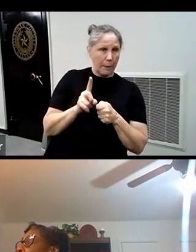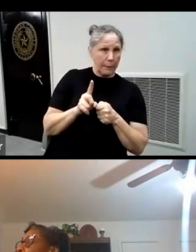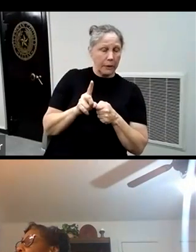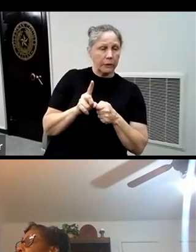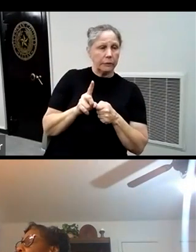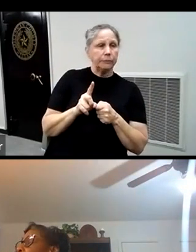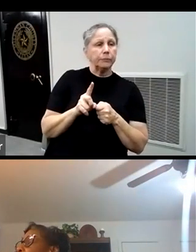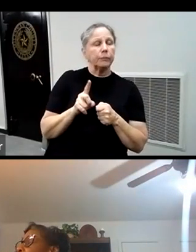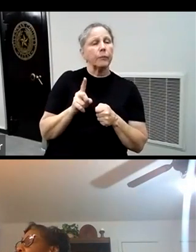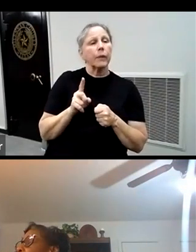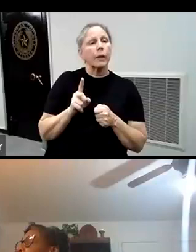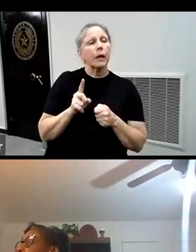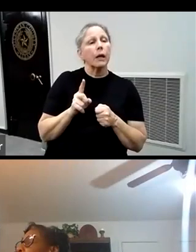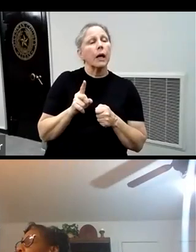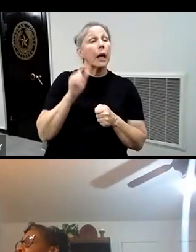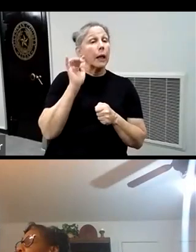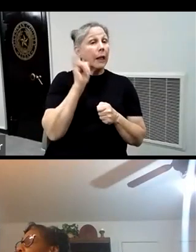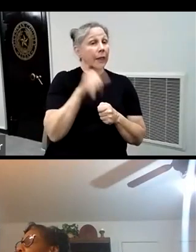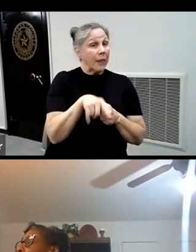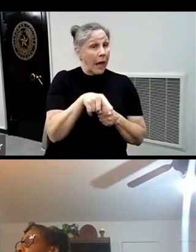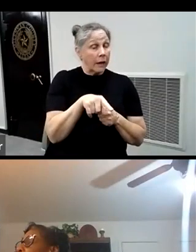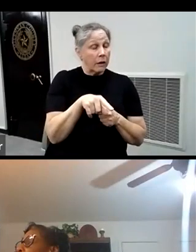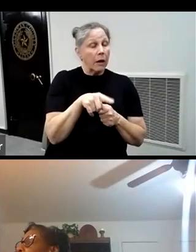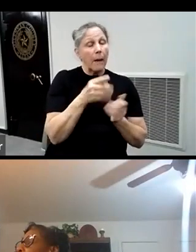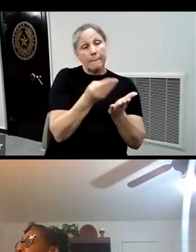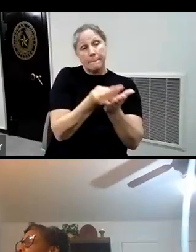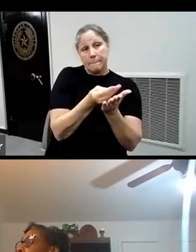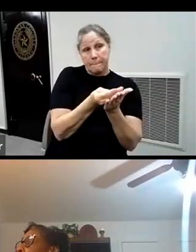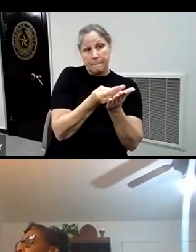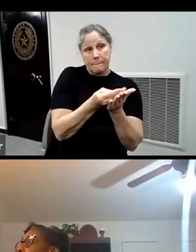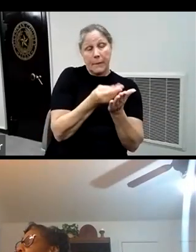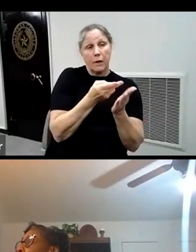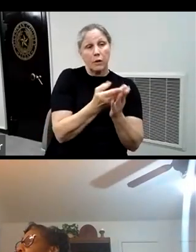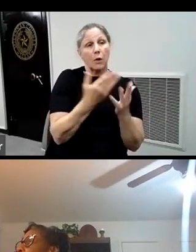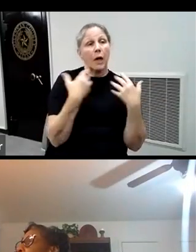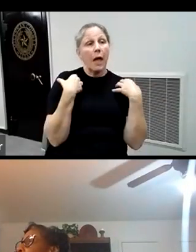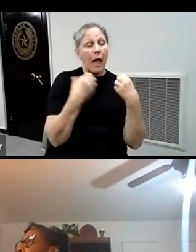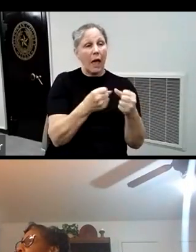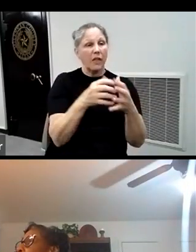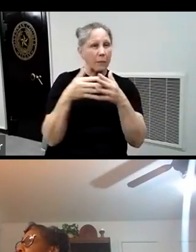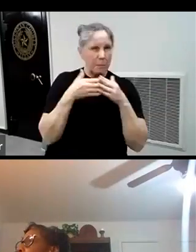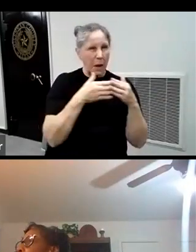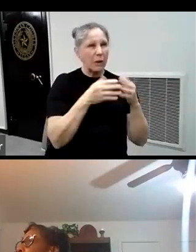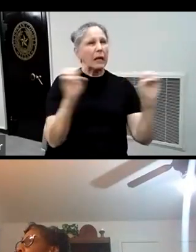item. But this is funding through the Help America Vote Act